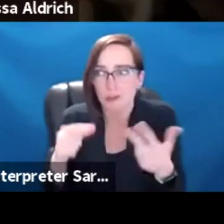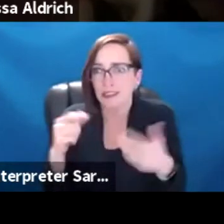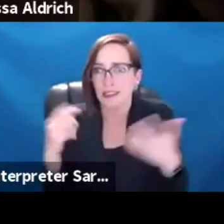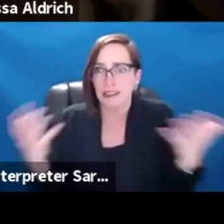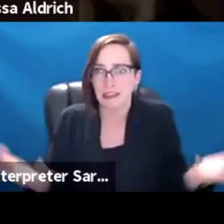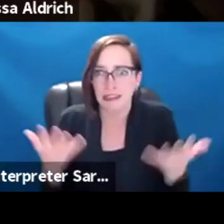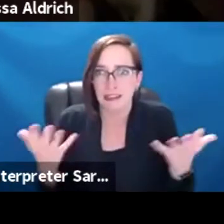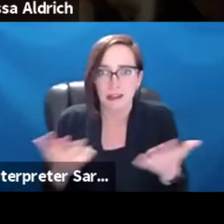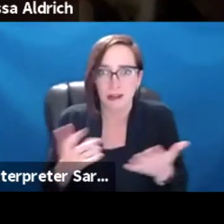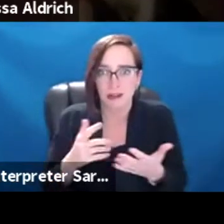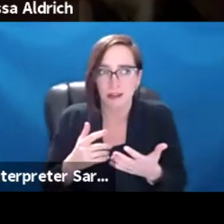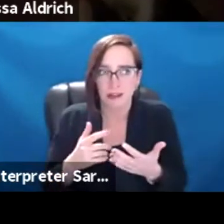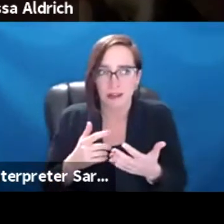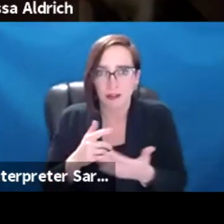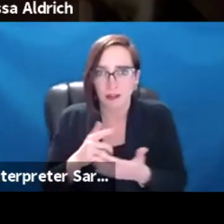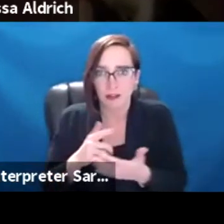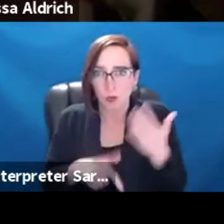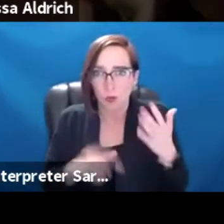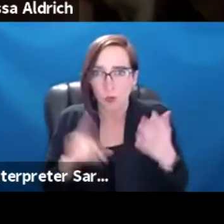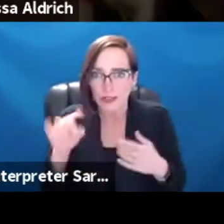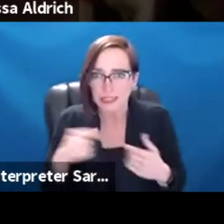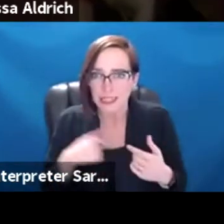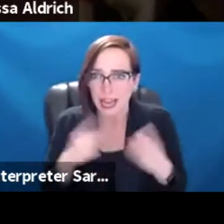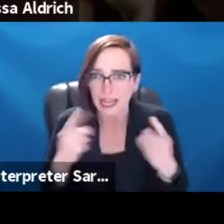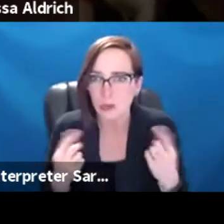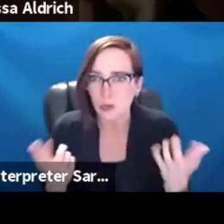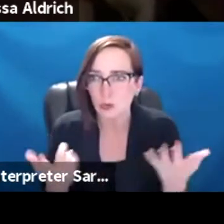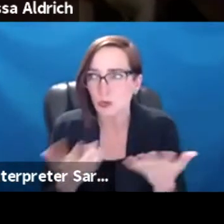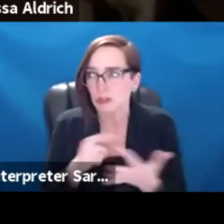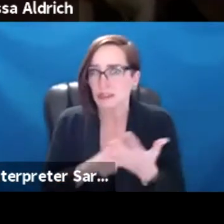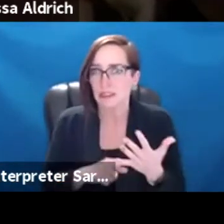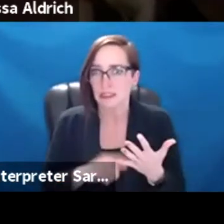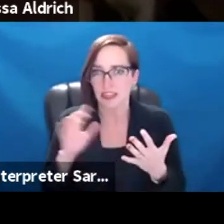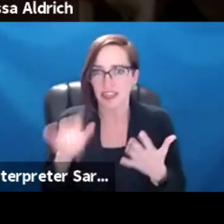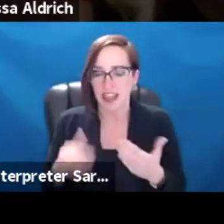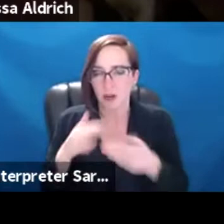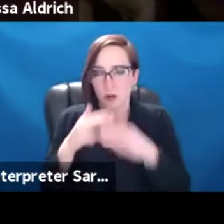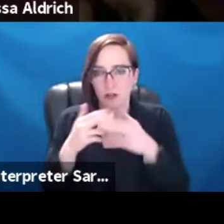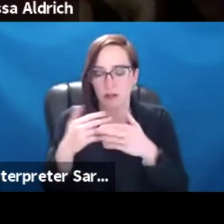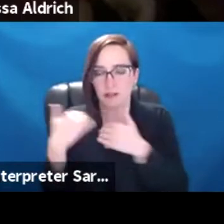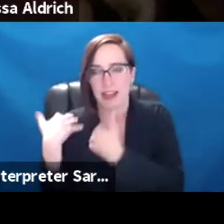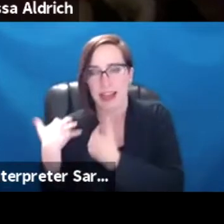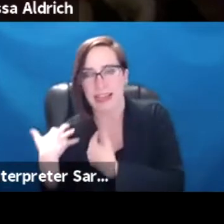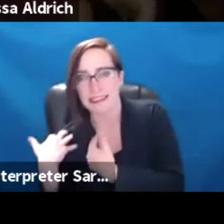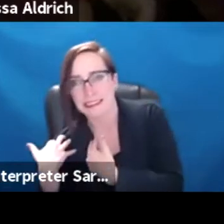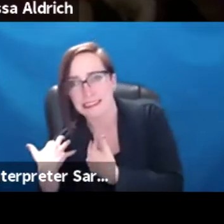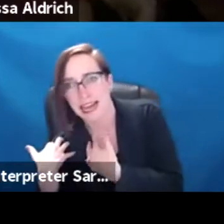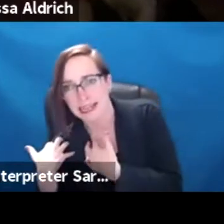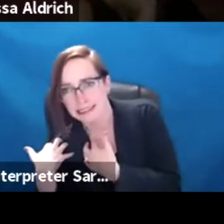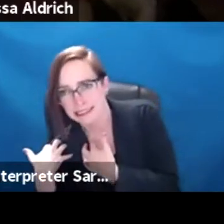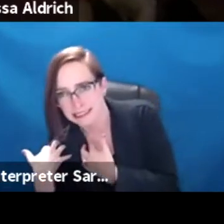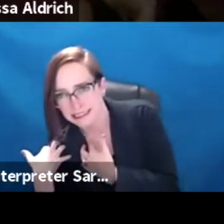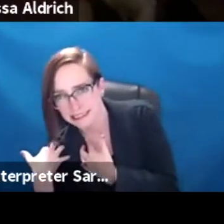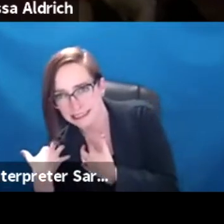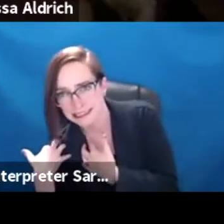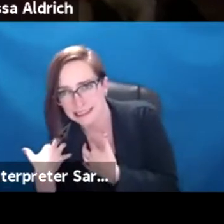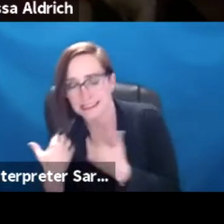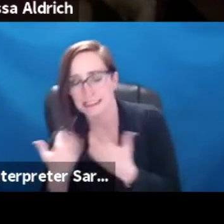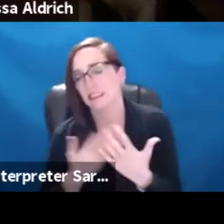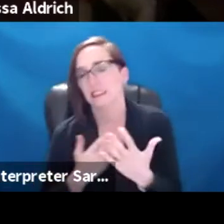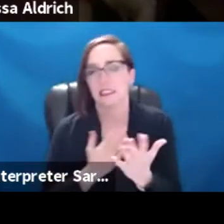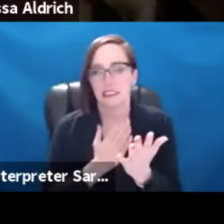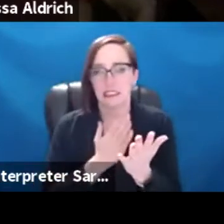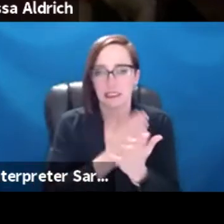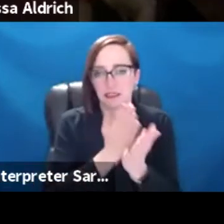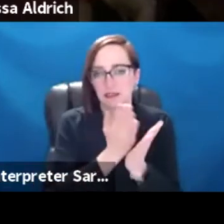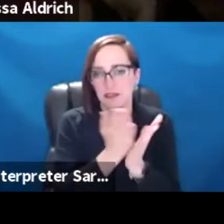big thing? The weight of it, feeling that. So these are different gateways of grief.